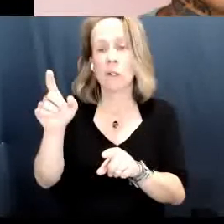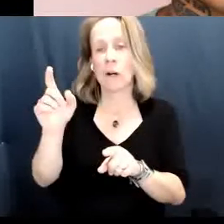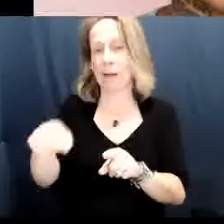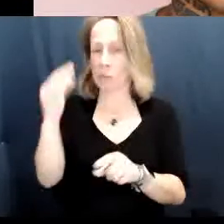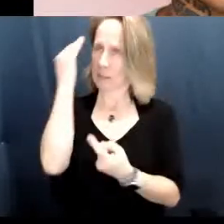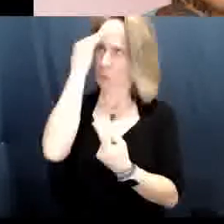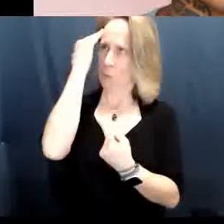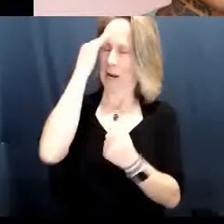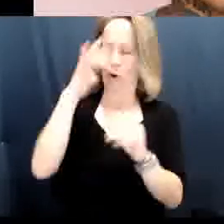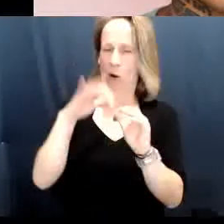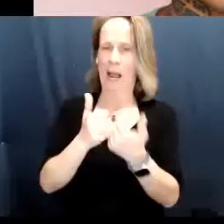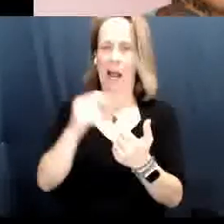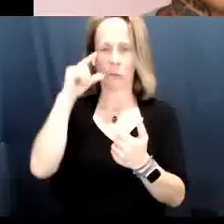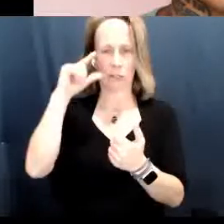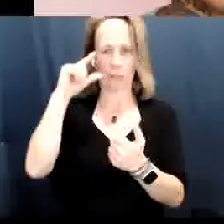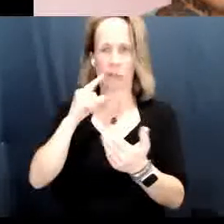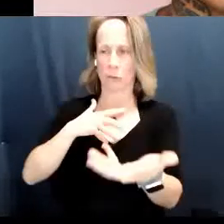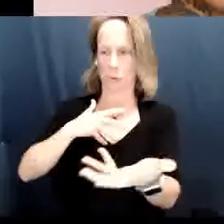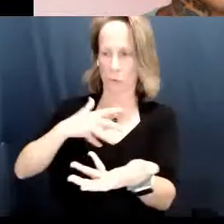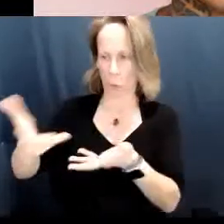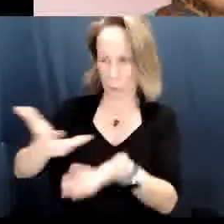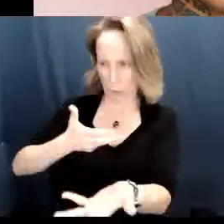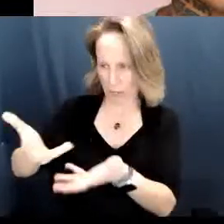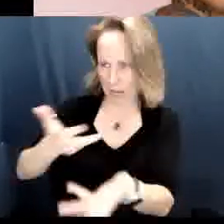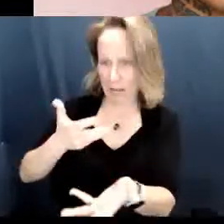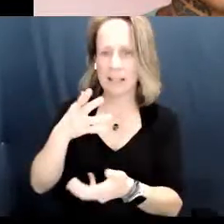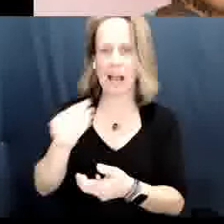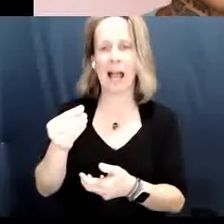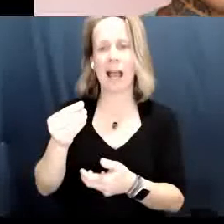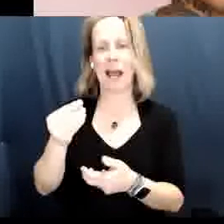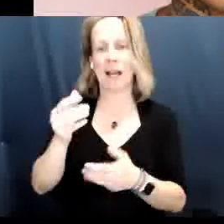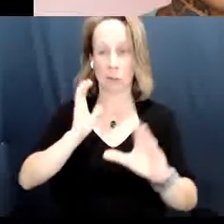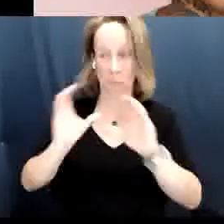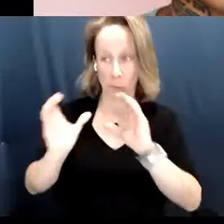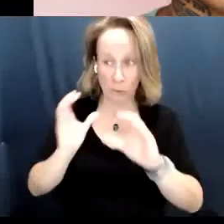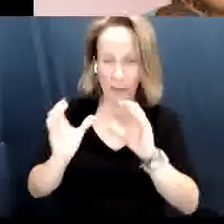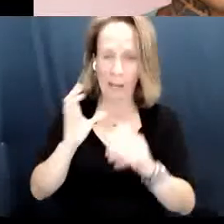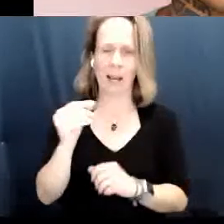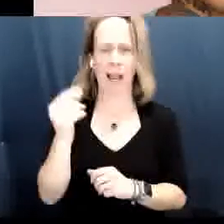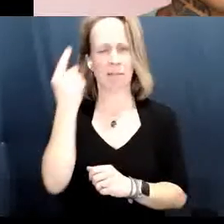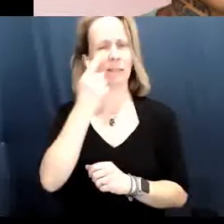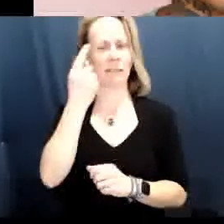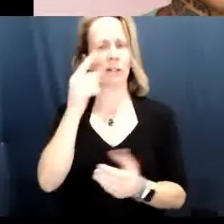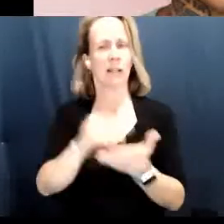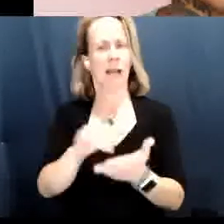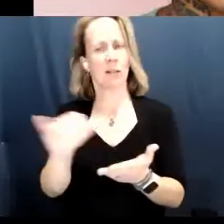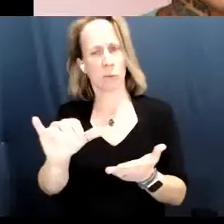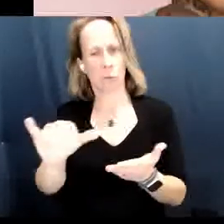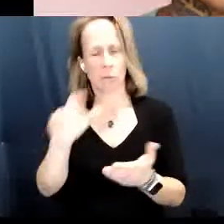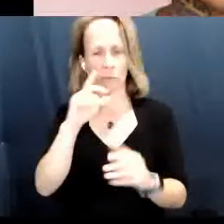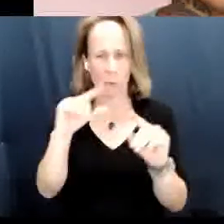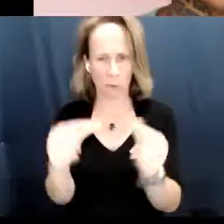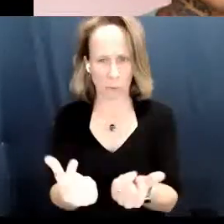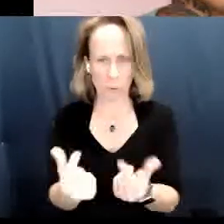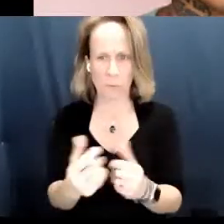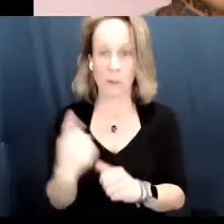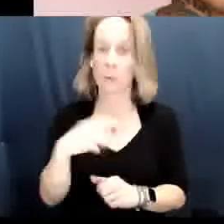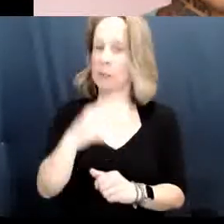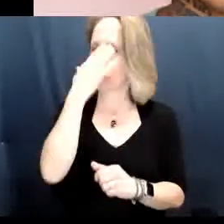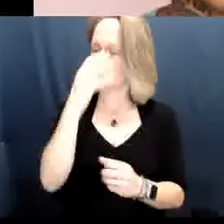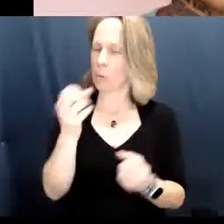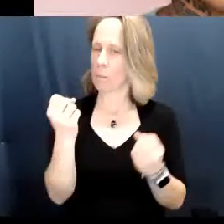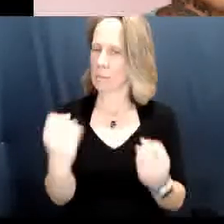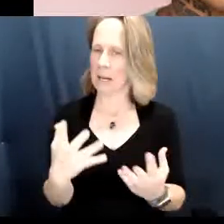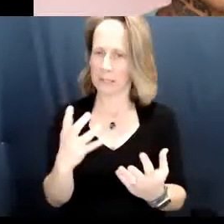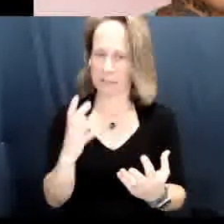socialize and communicate, and take this into consideration for the group as well. We know that many of our services